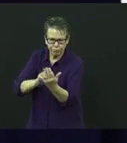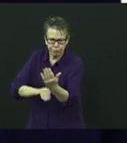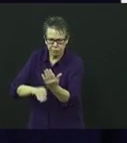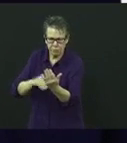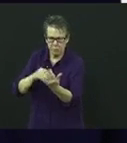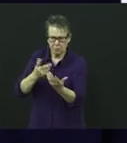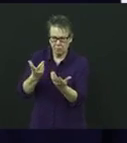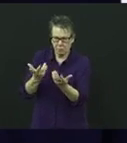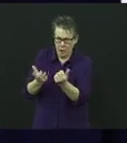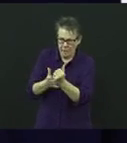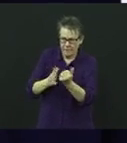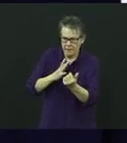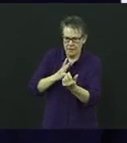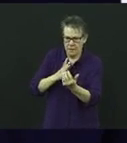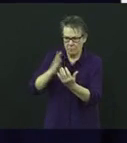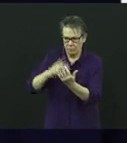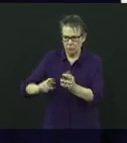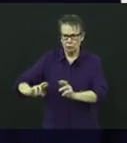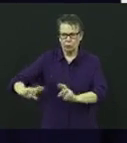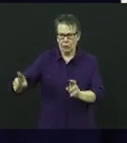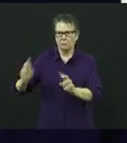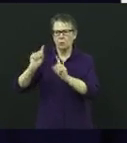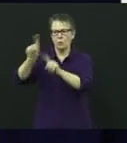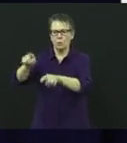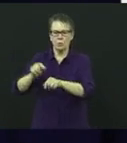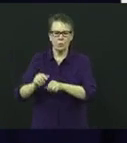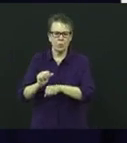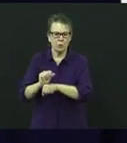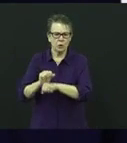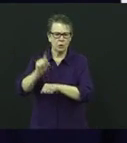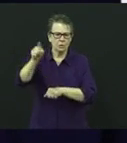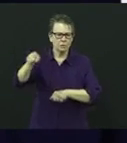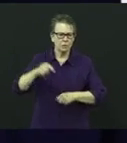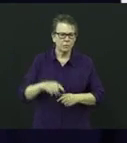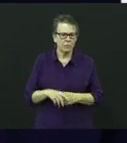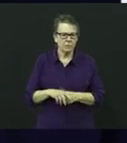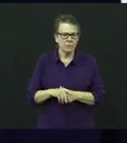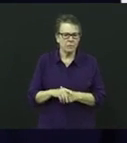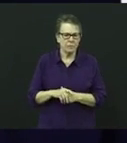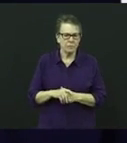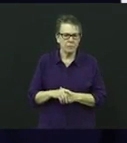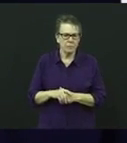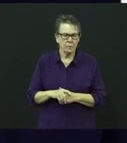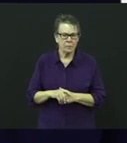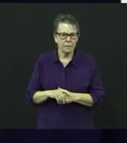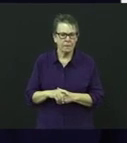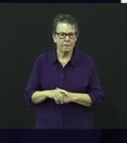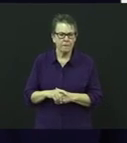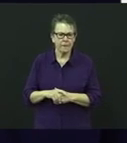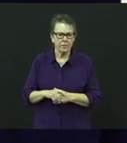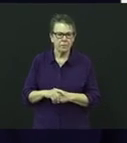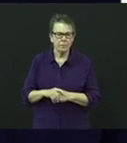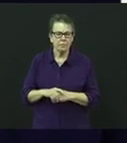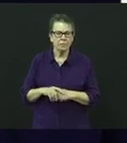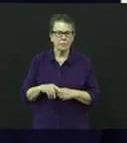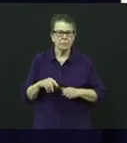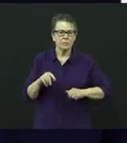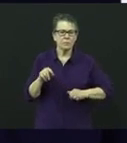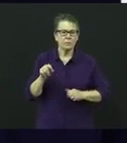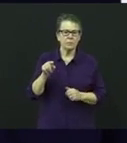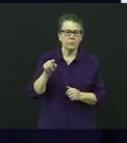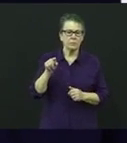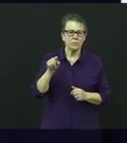getting approvals through higher ed to call up student nurses that are in their last semesters. This